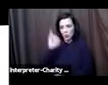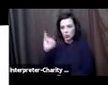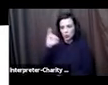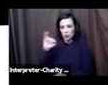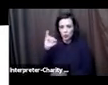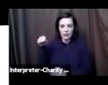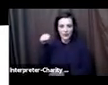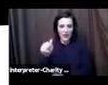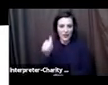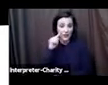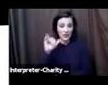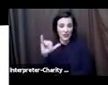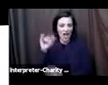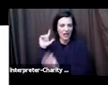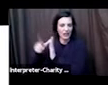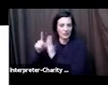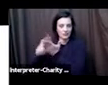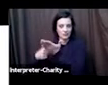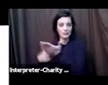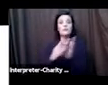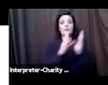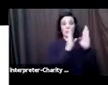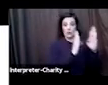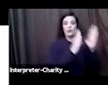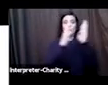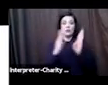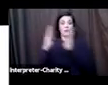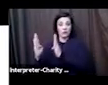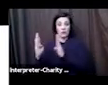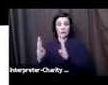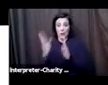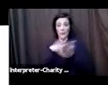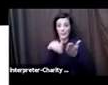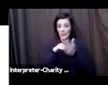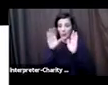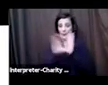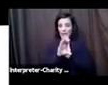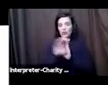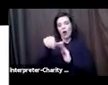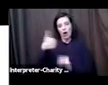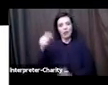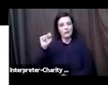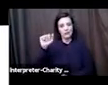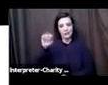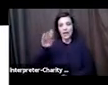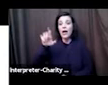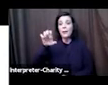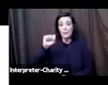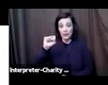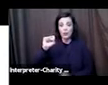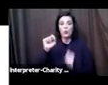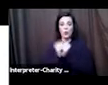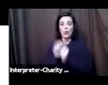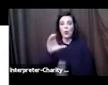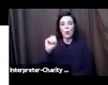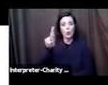later. The next 2 examples are other high-tech devices. The one in the middle is just another tablet using a core vocabulary-based